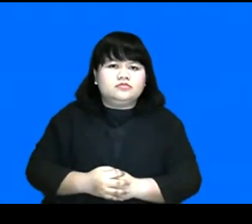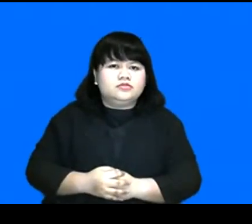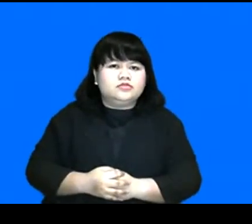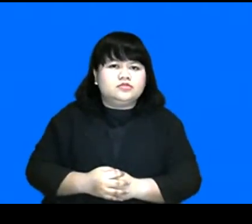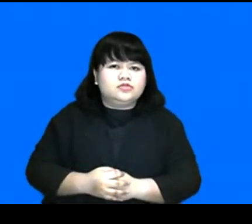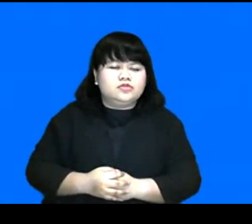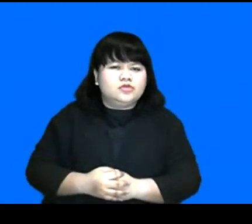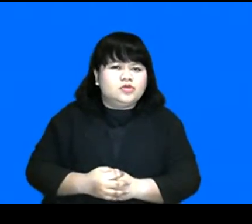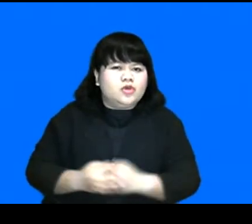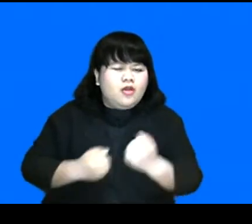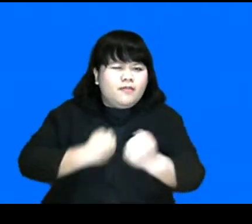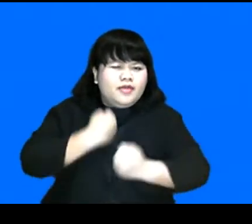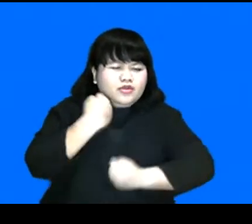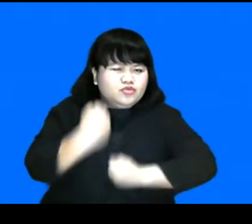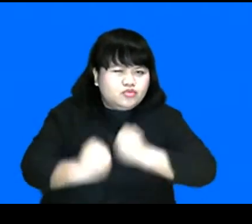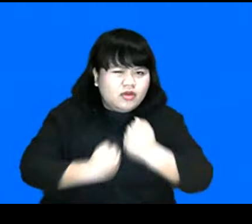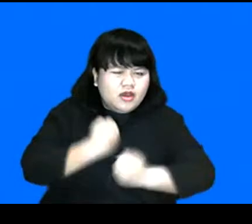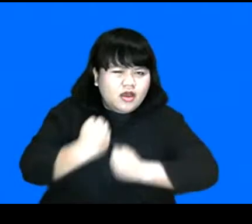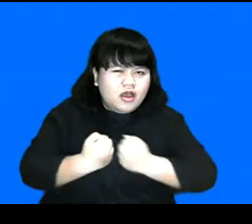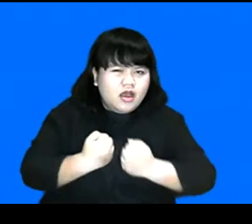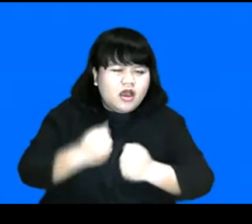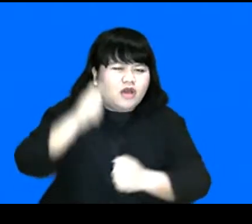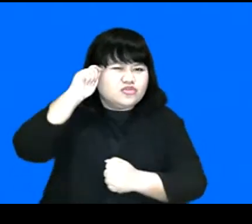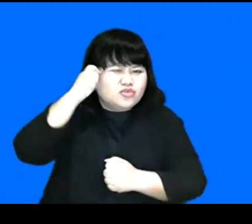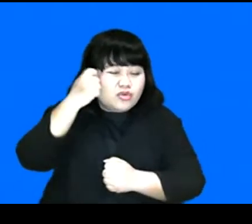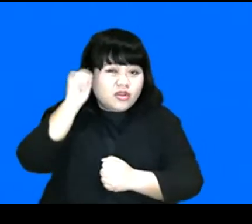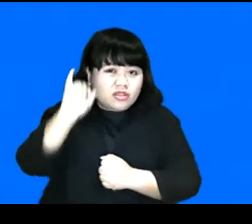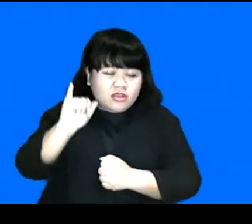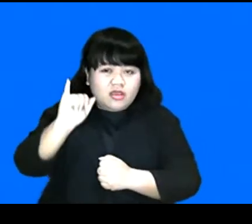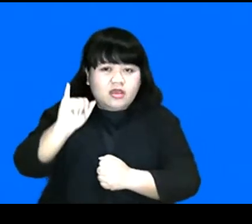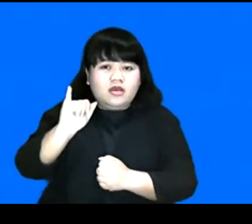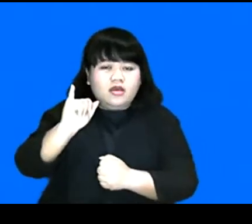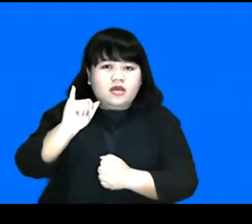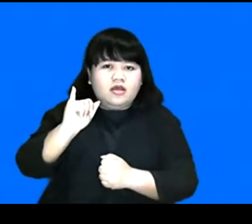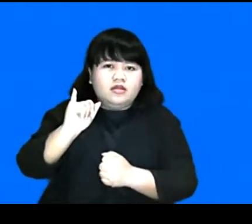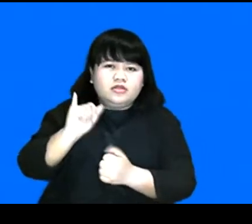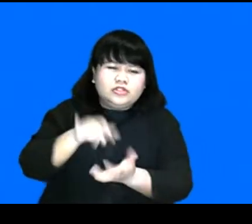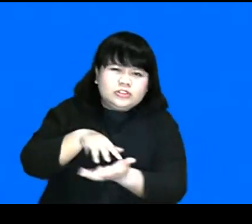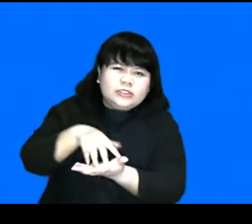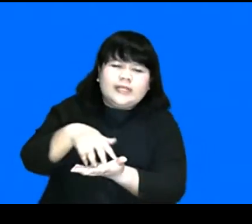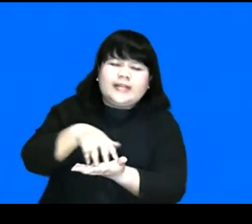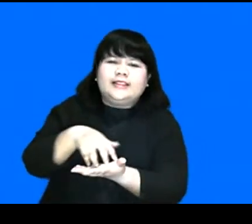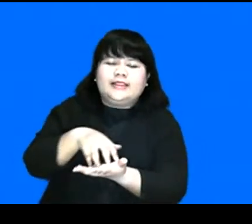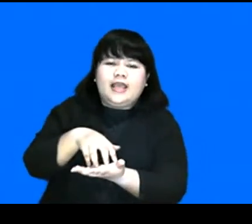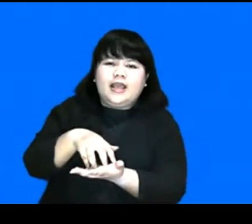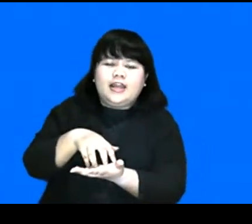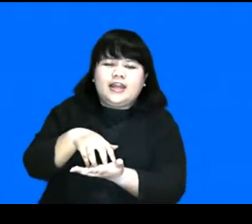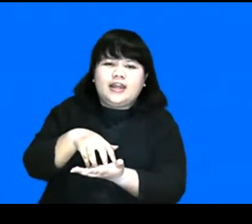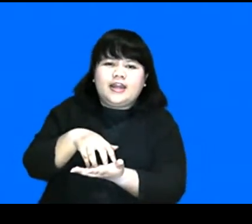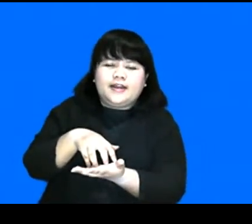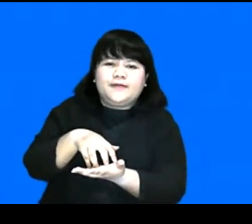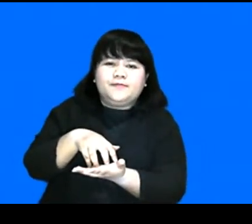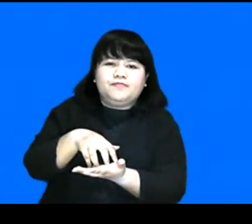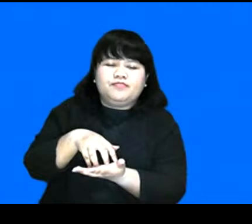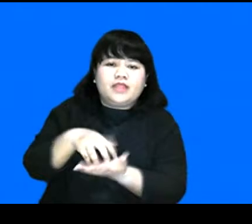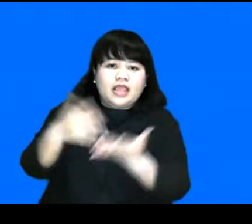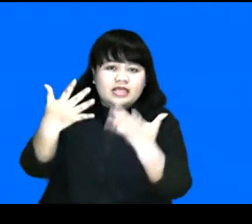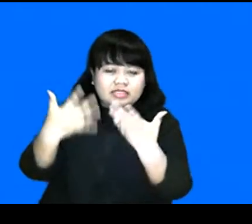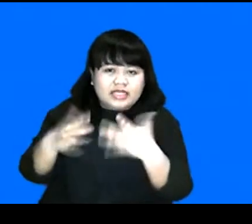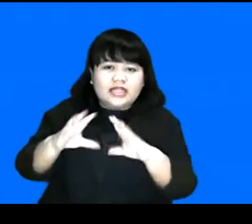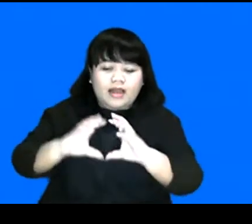disadvantages, marginalizations, vulnerabilities, and I think post-pandemic, it's just hit us even